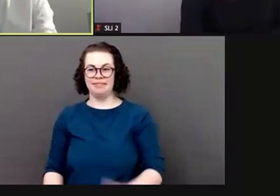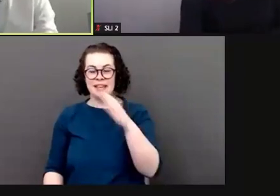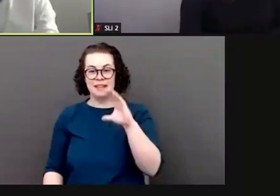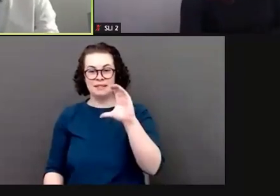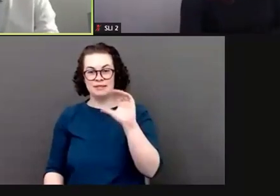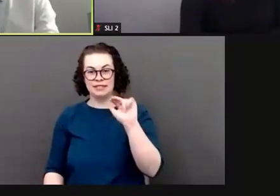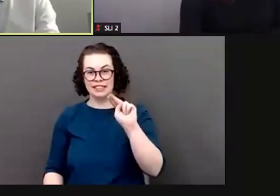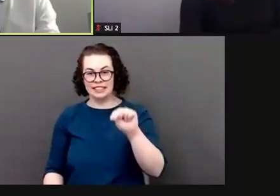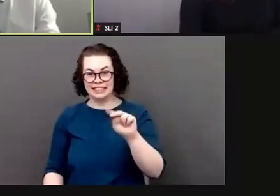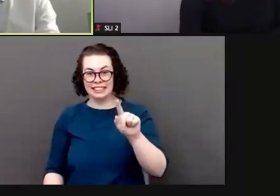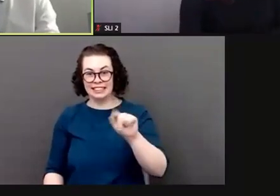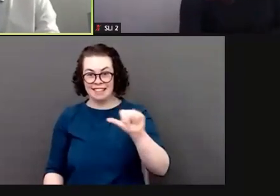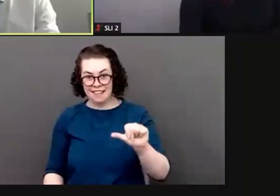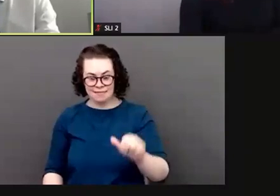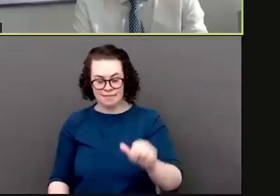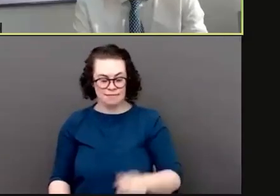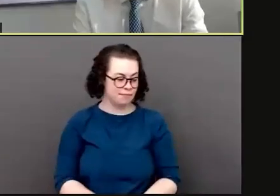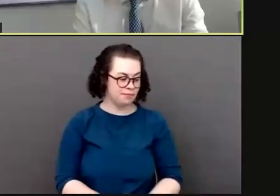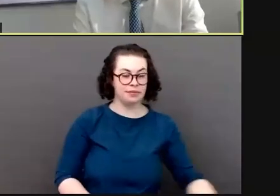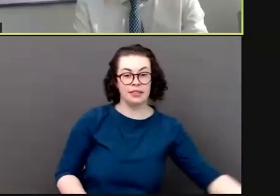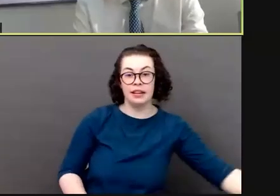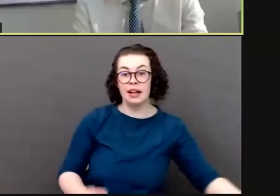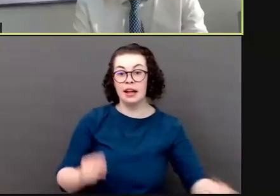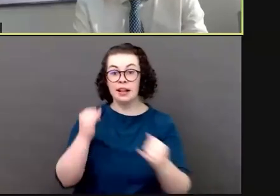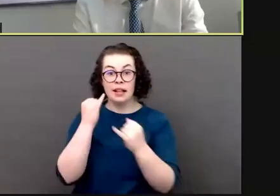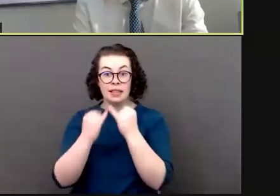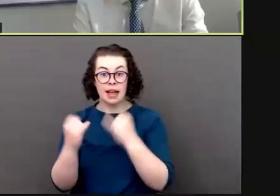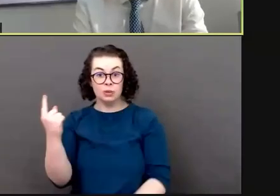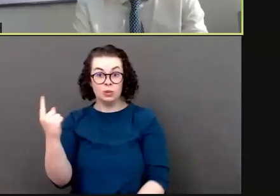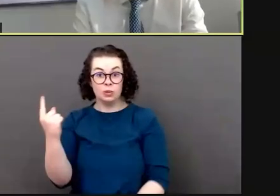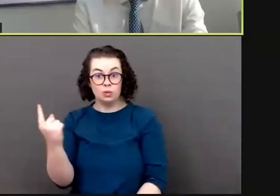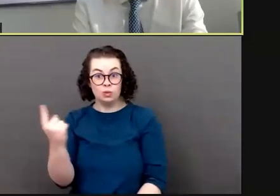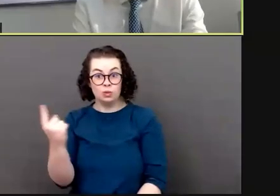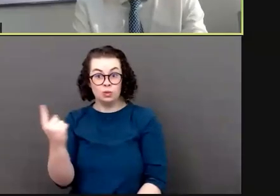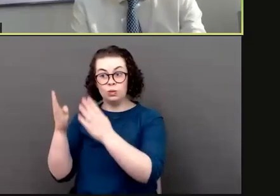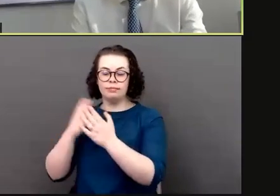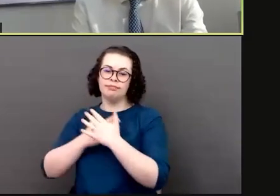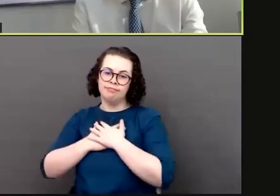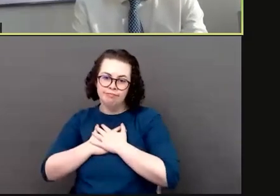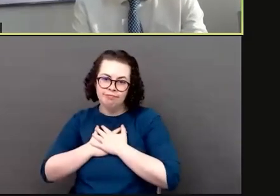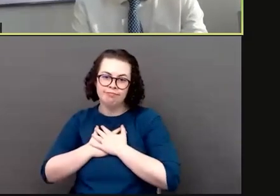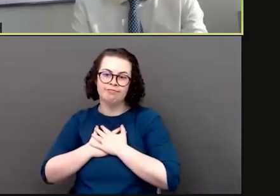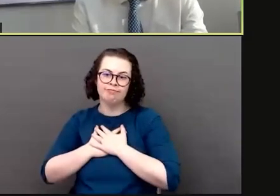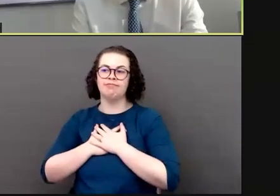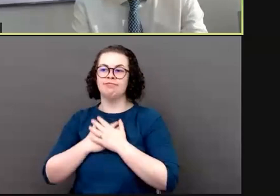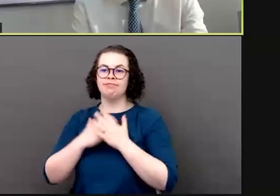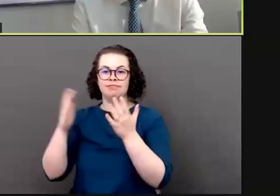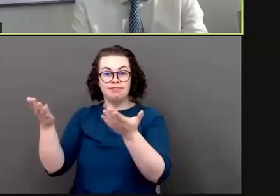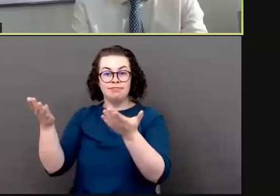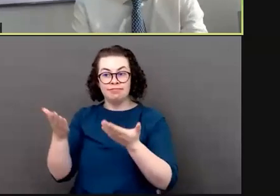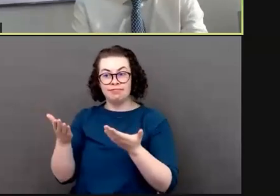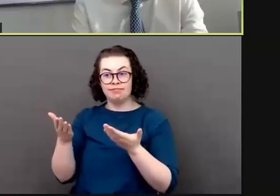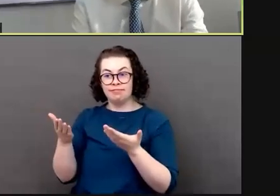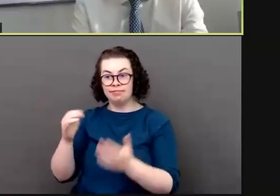last for this session of opening of the workshop, it's my pleasure to give the floor now to